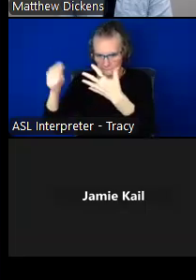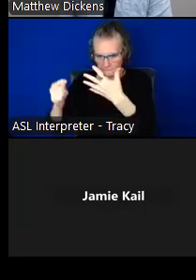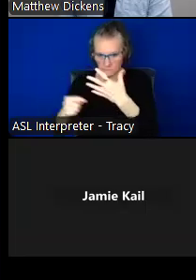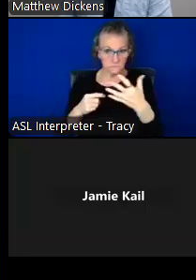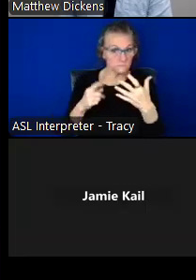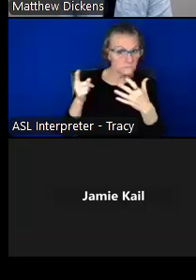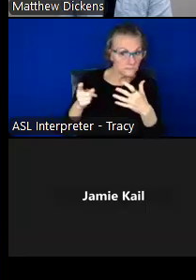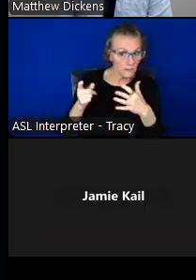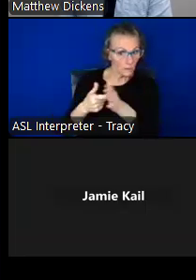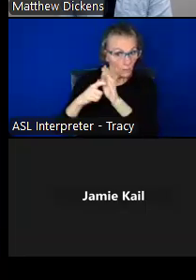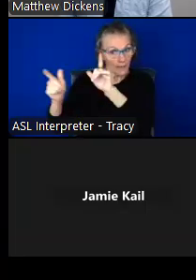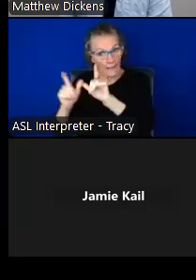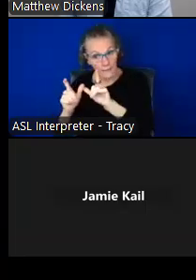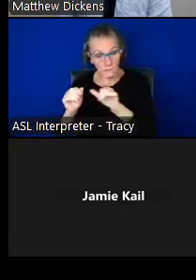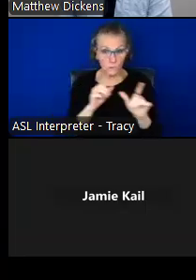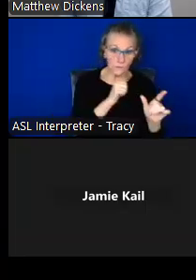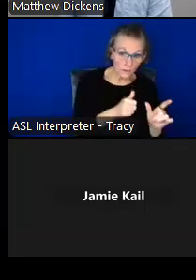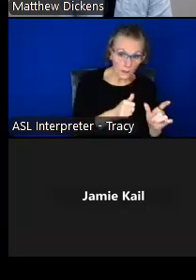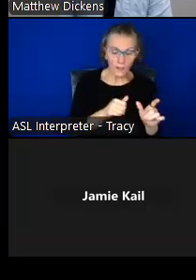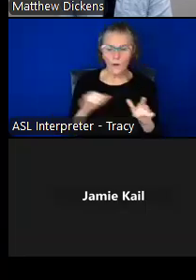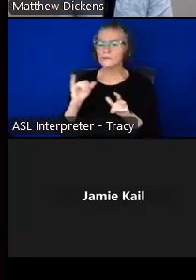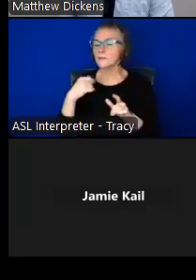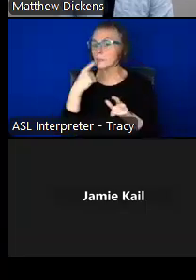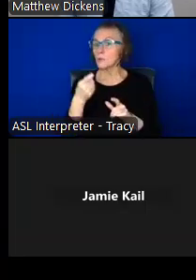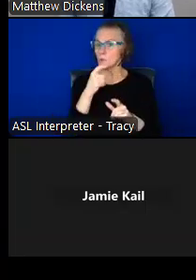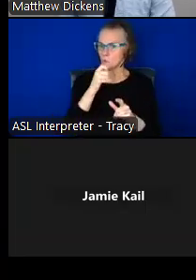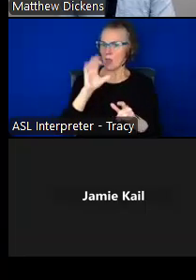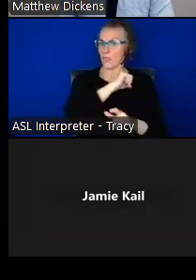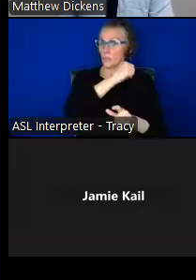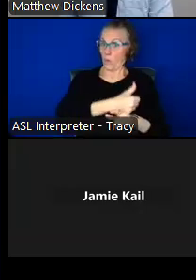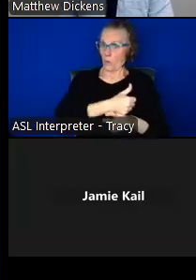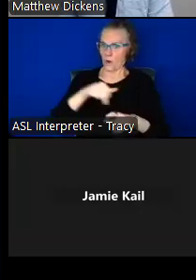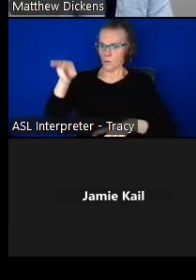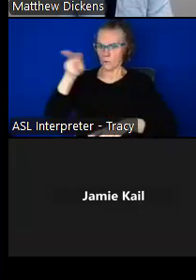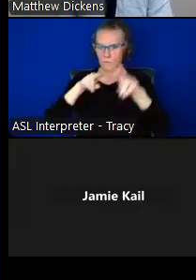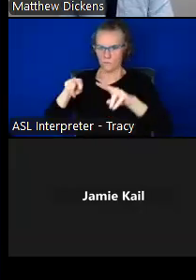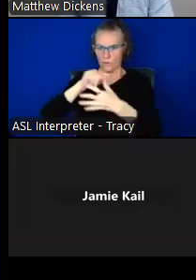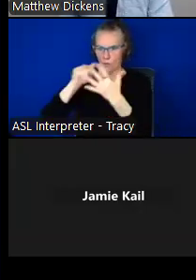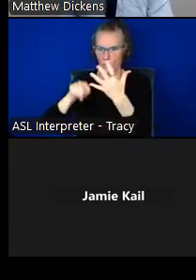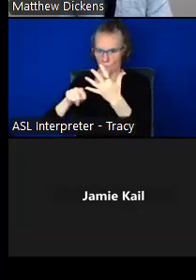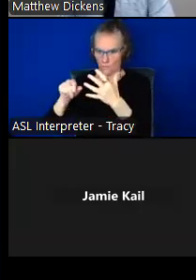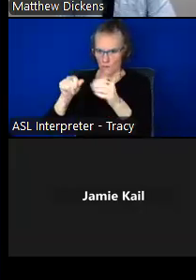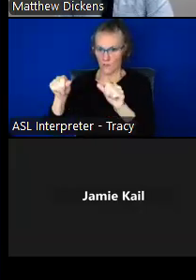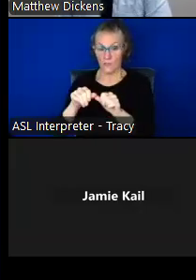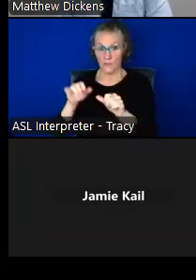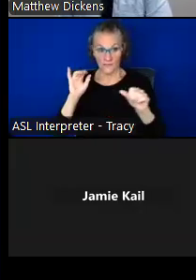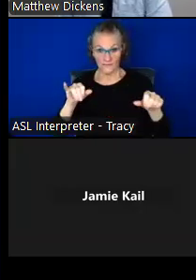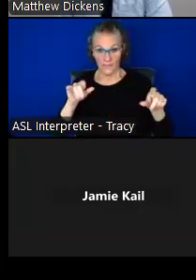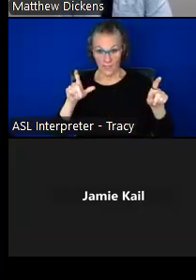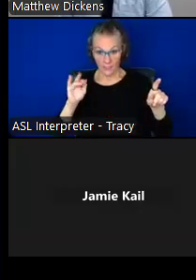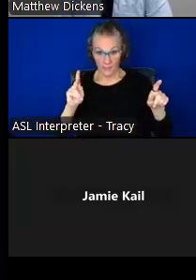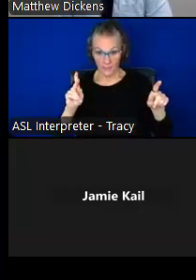subject to licensure, and then it also tells you who has the authority to investigate. And that link